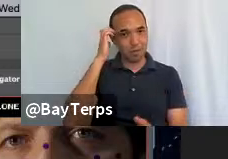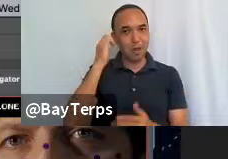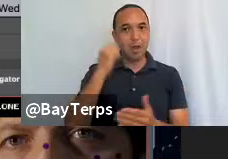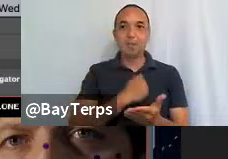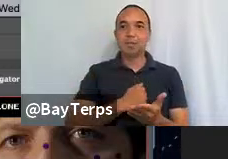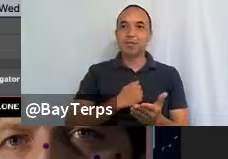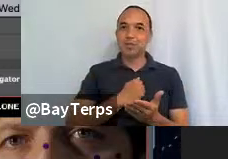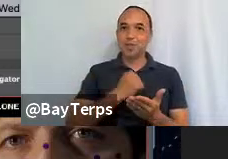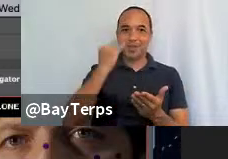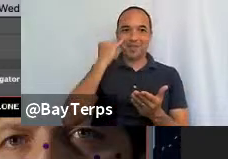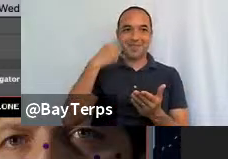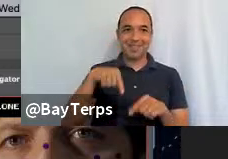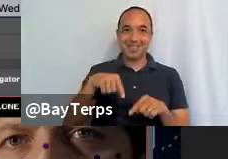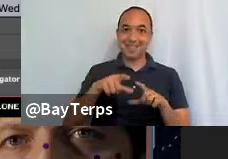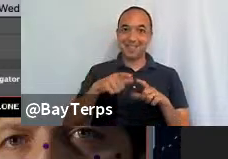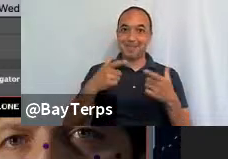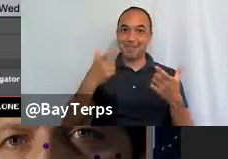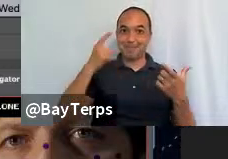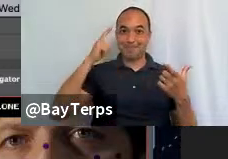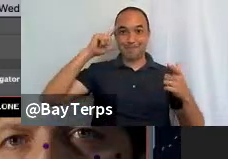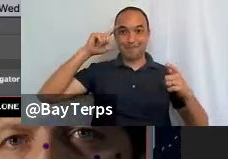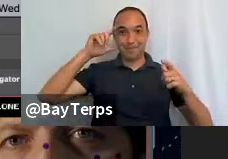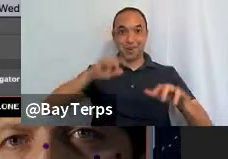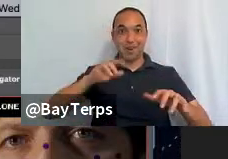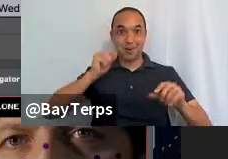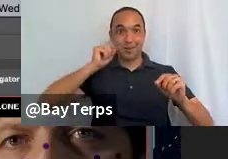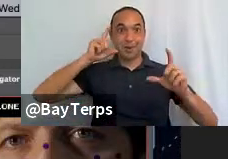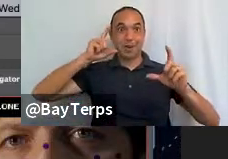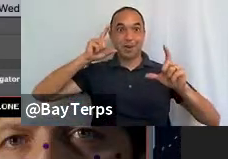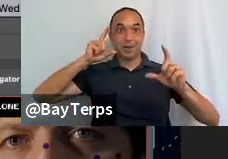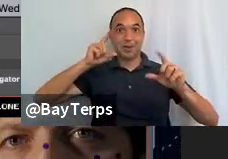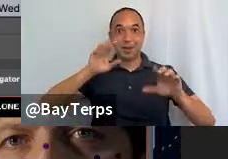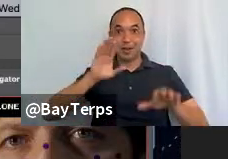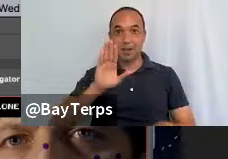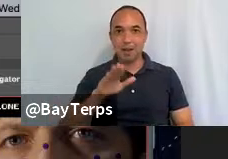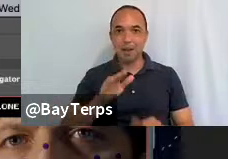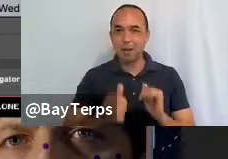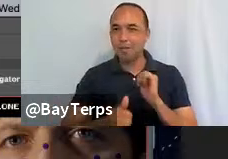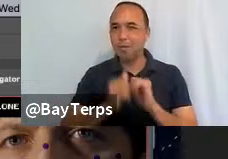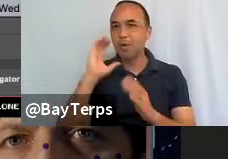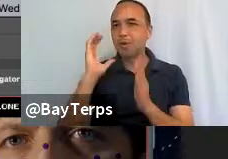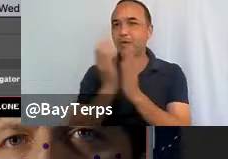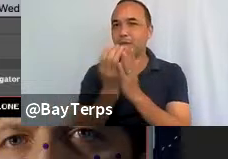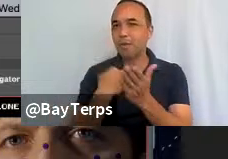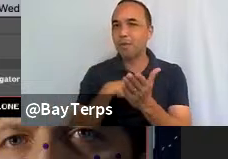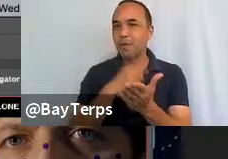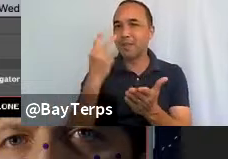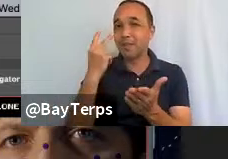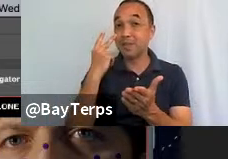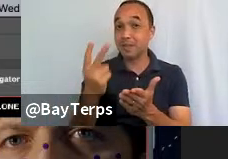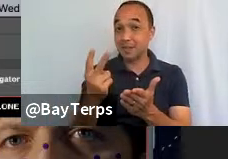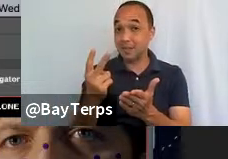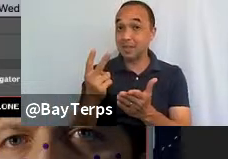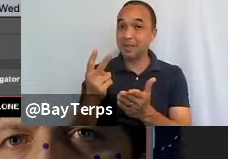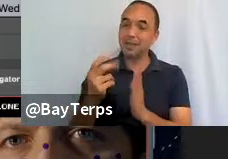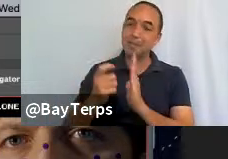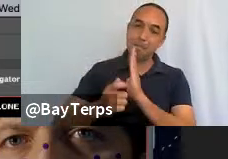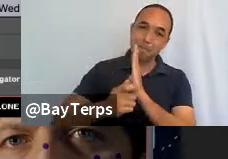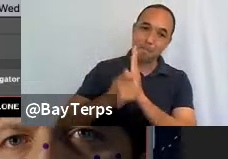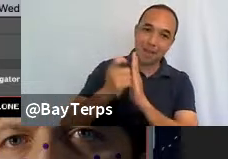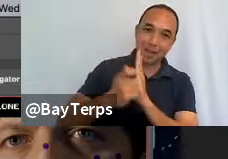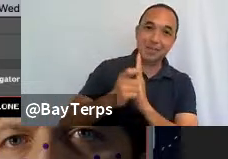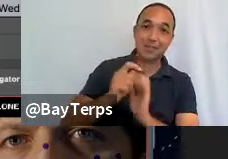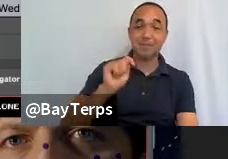like a huge shock to anybody, but most photos that we see in magazines or